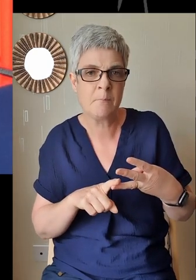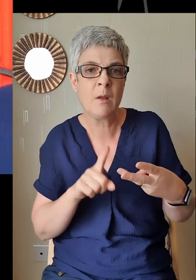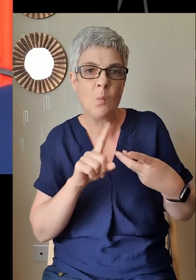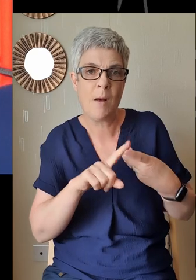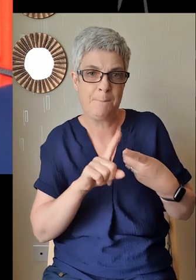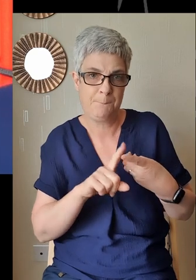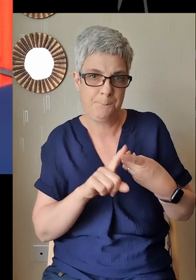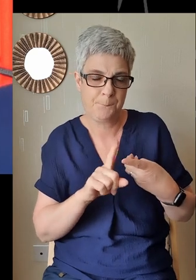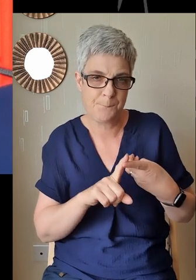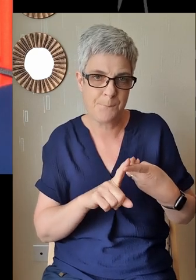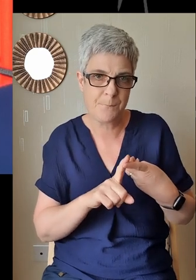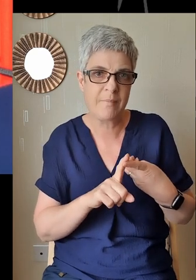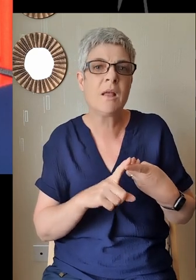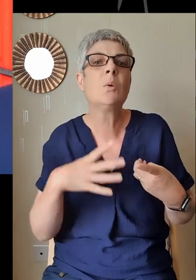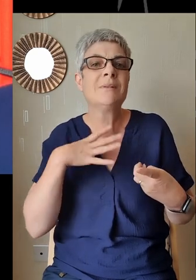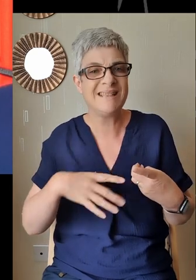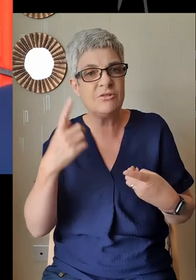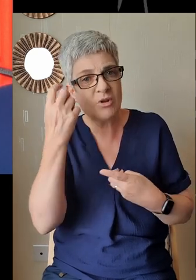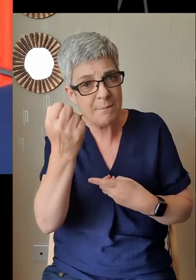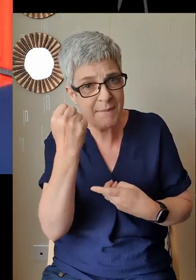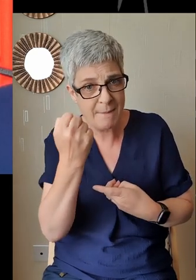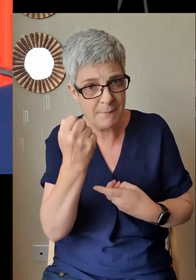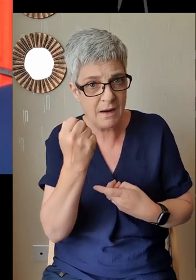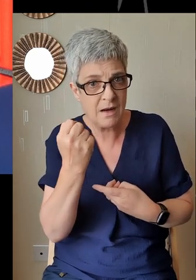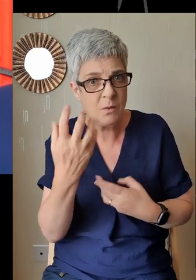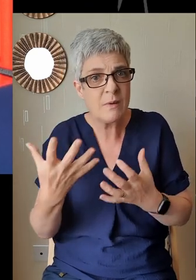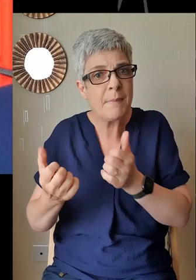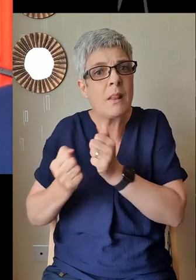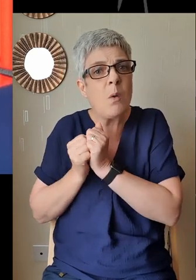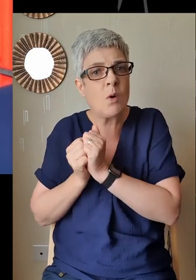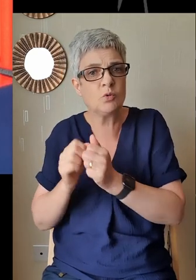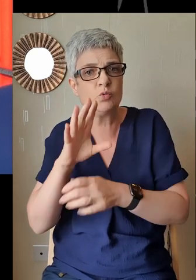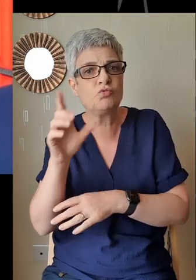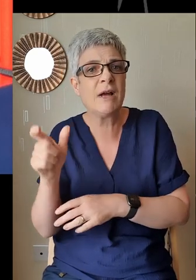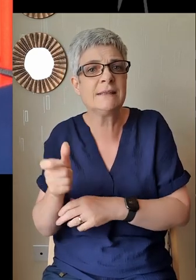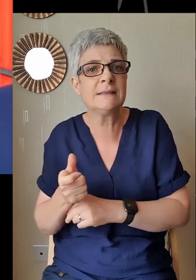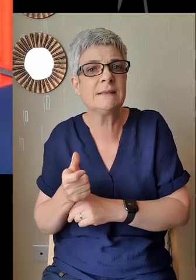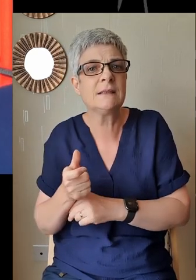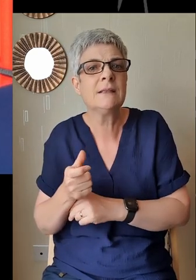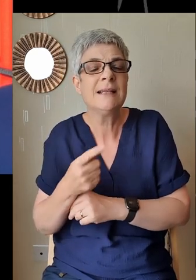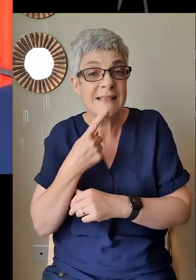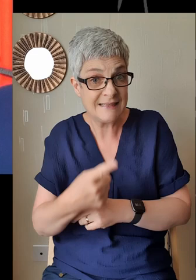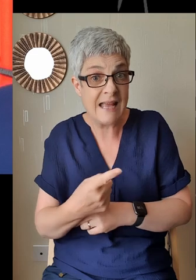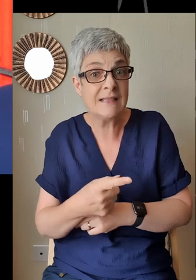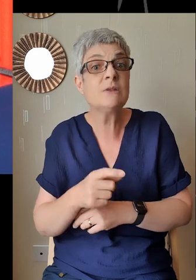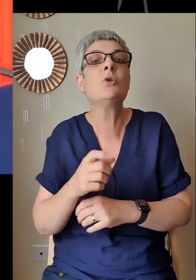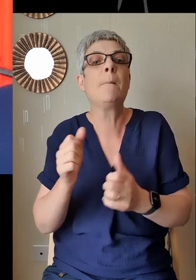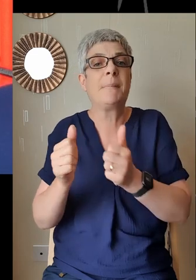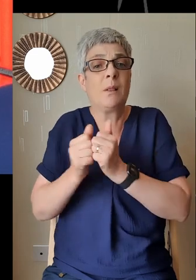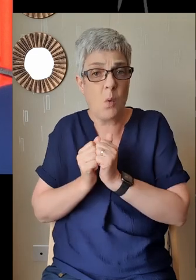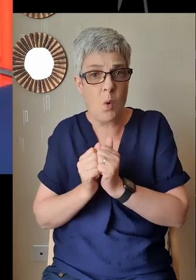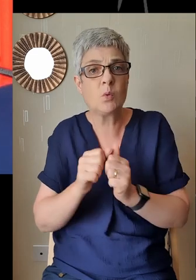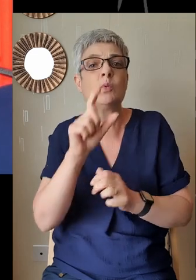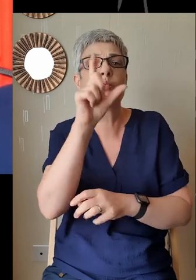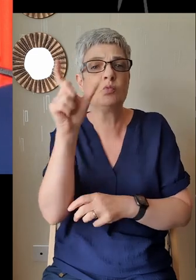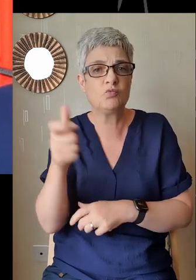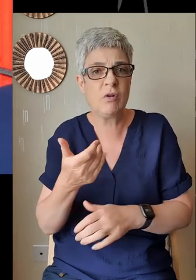One, we need to remember that we belong to Christ. Those who belong to Christ Jesus, verse